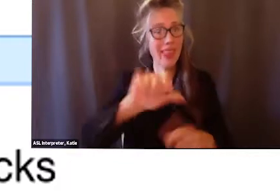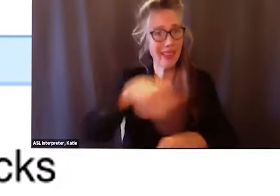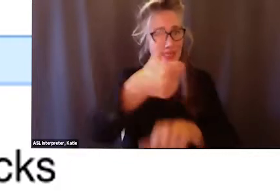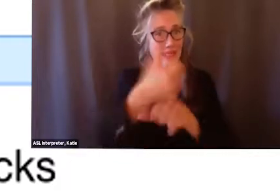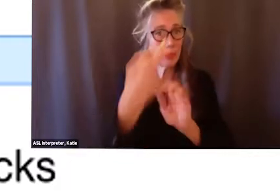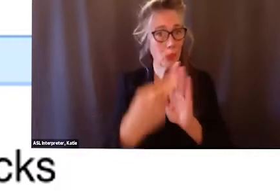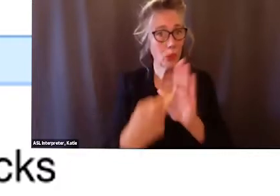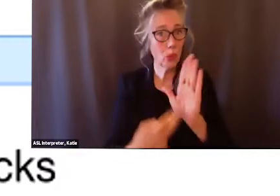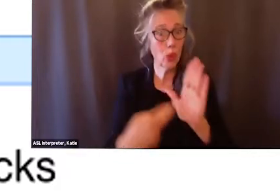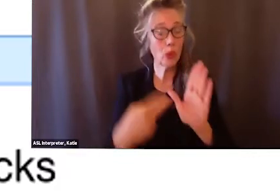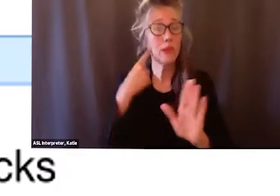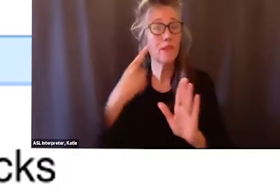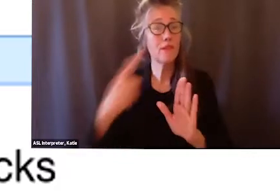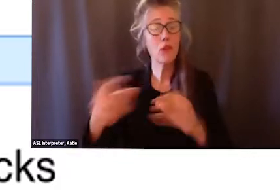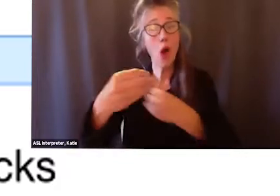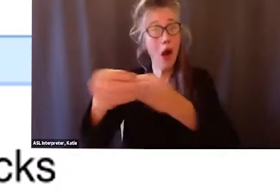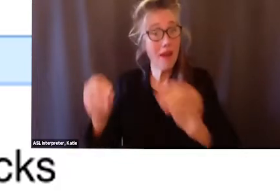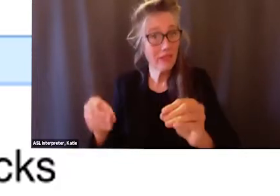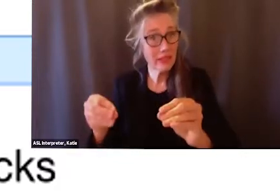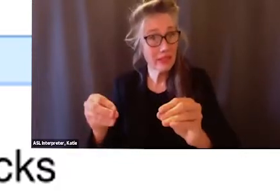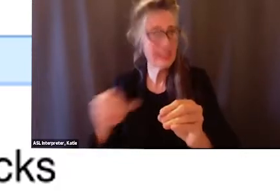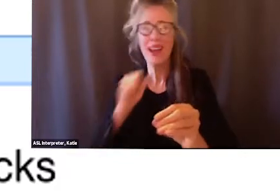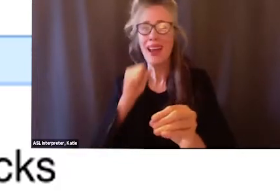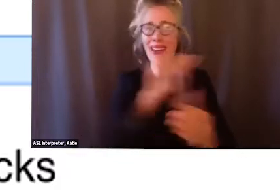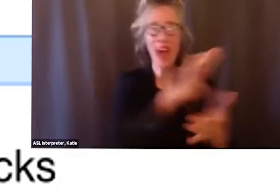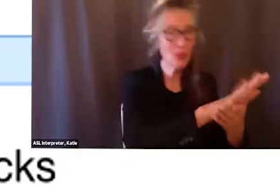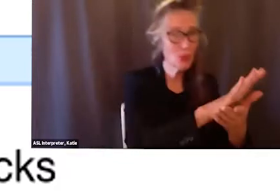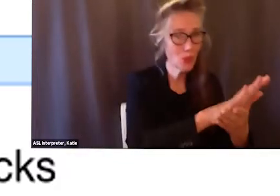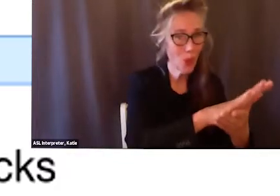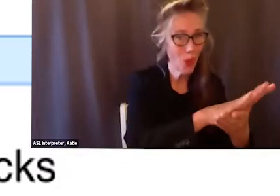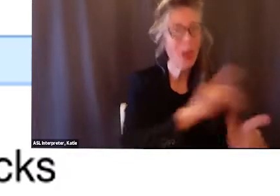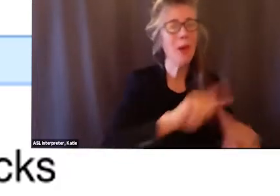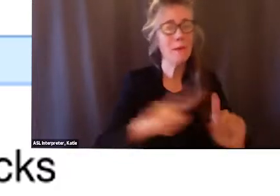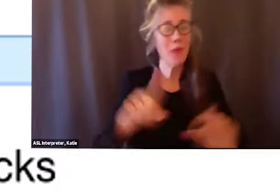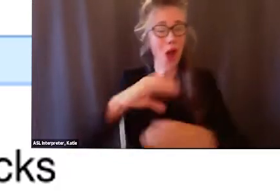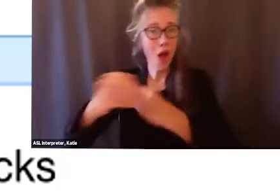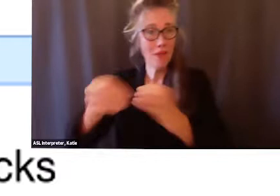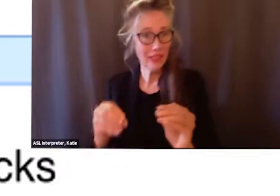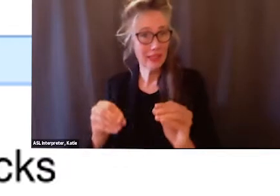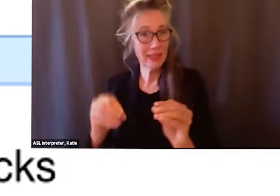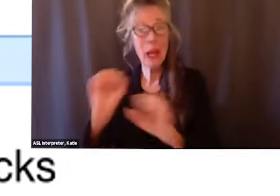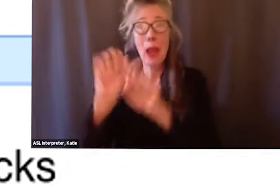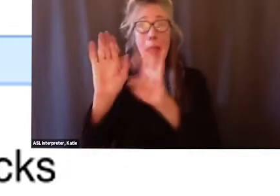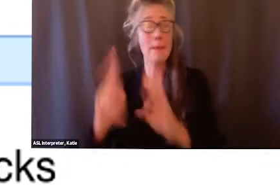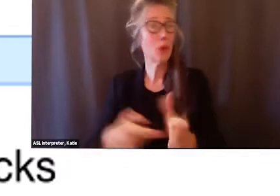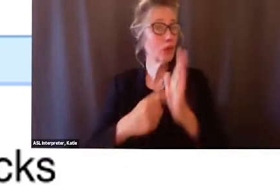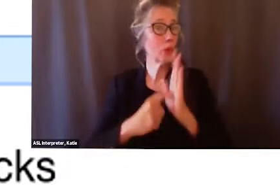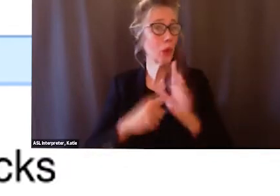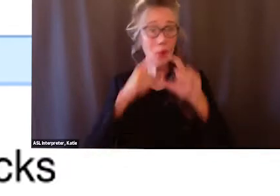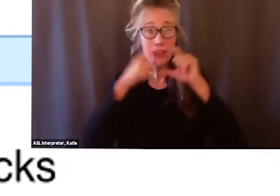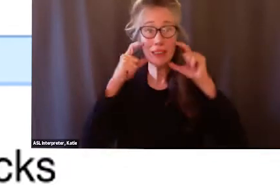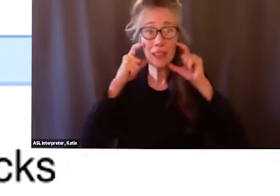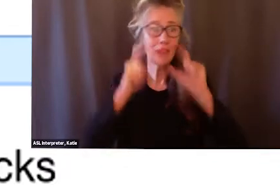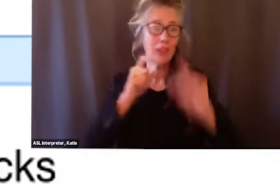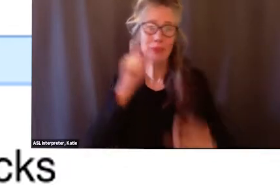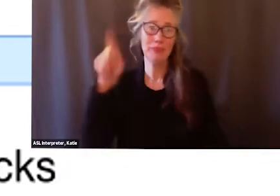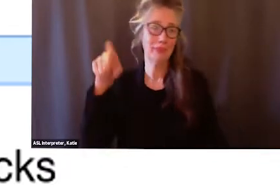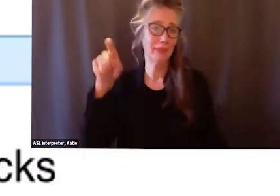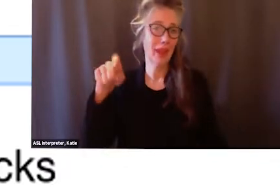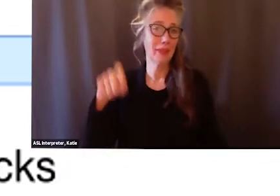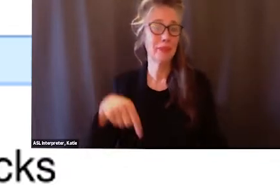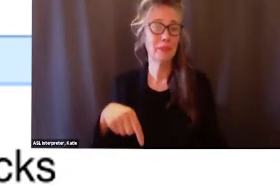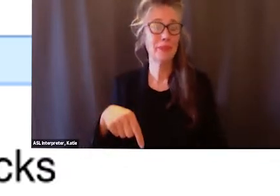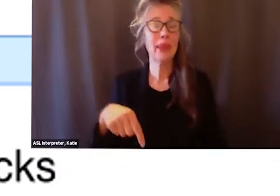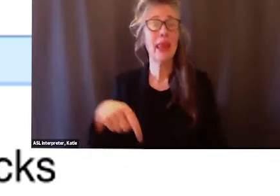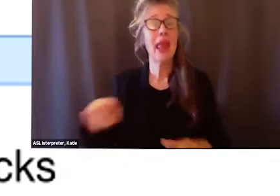campuses. Fully vaccinated employees do not need to wear face coverings. Employers must document the vaccination status of